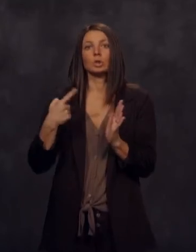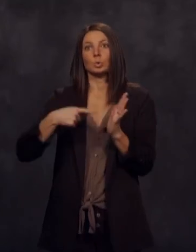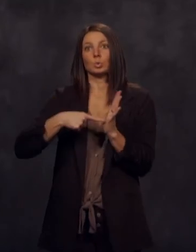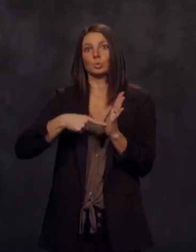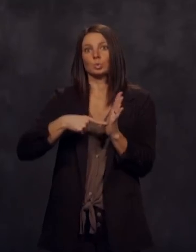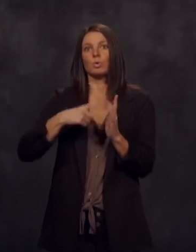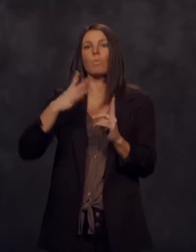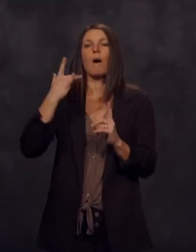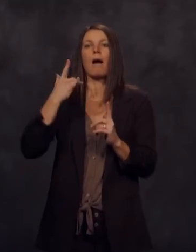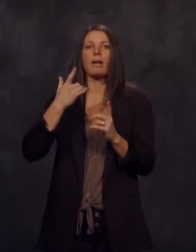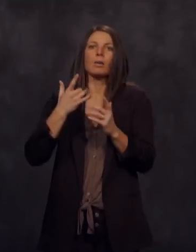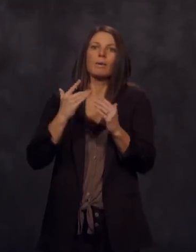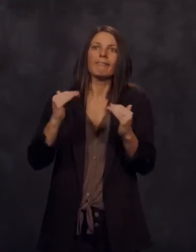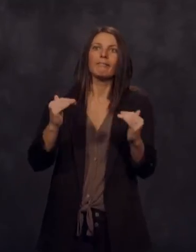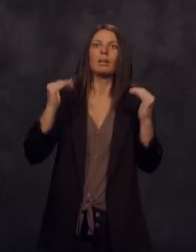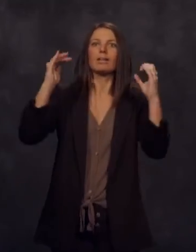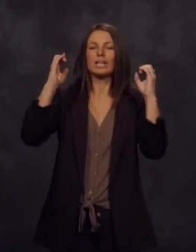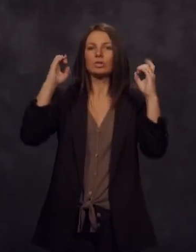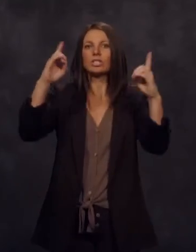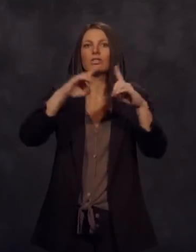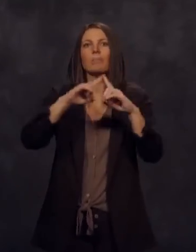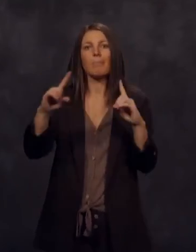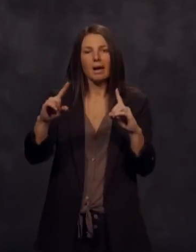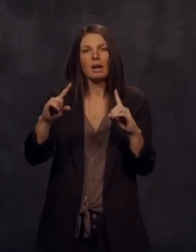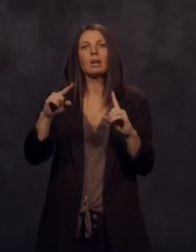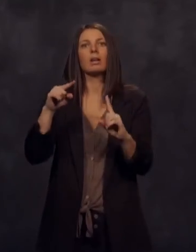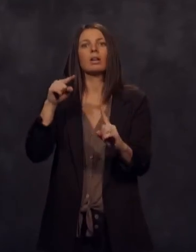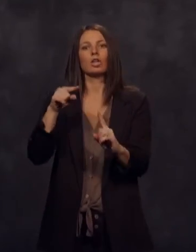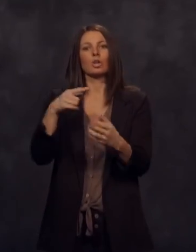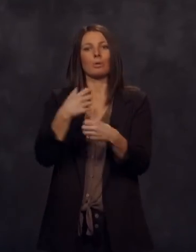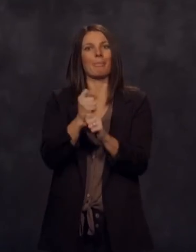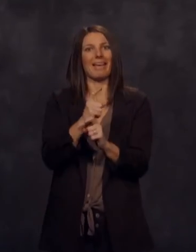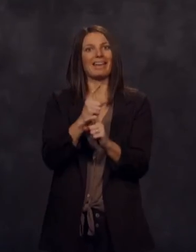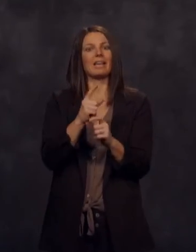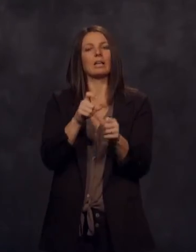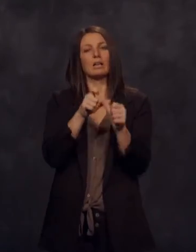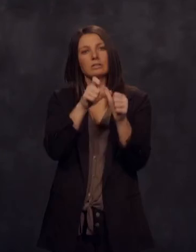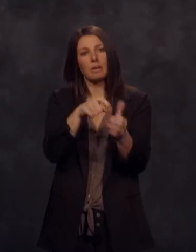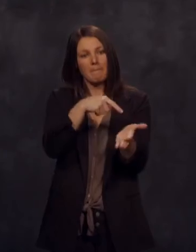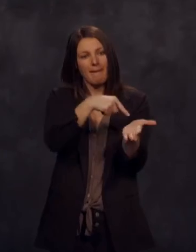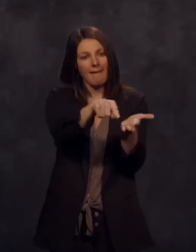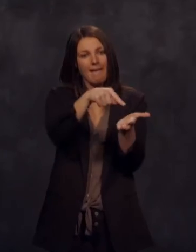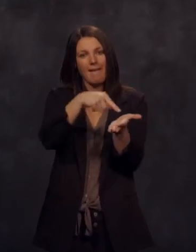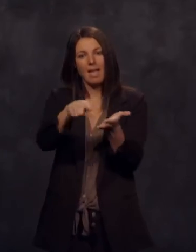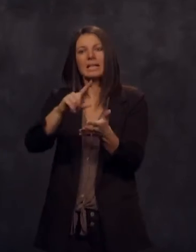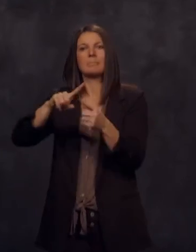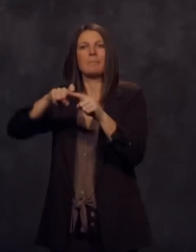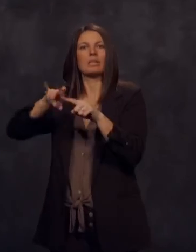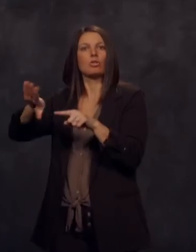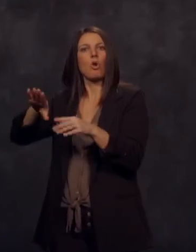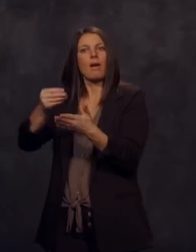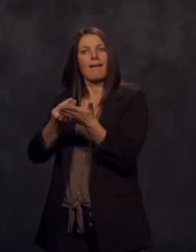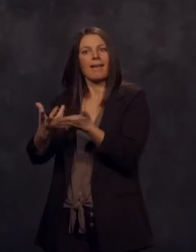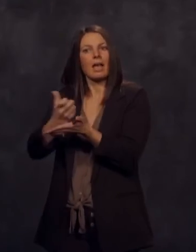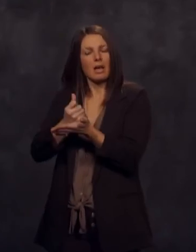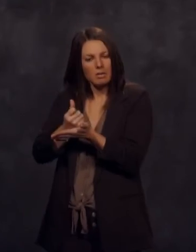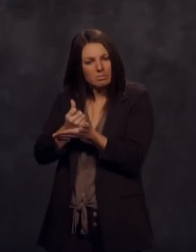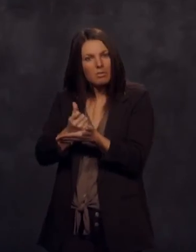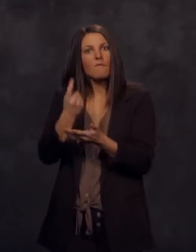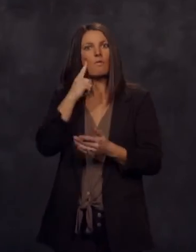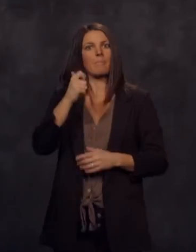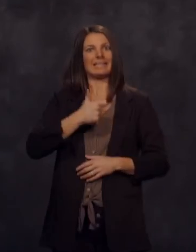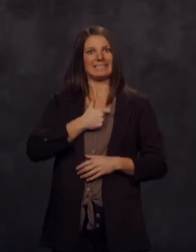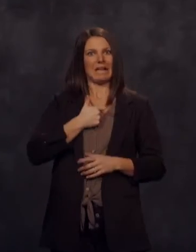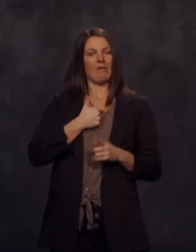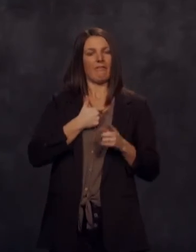undergraduate. But with that said, you're making those consecutive payments based on your income. So I can speak for